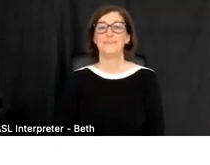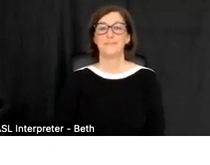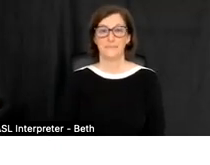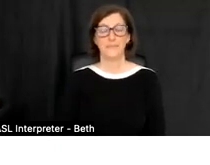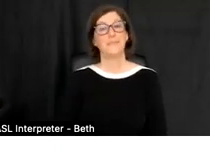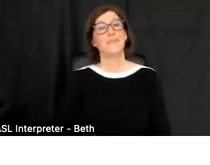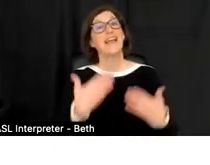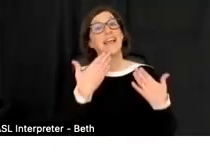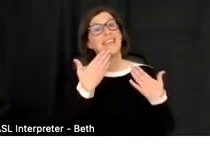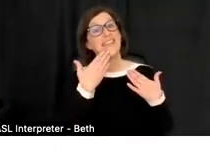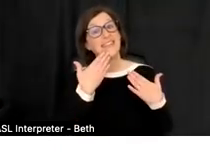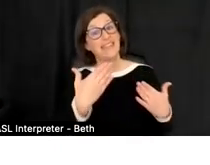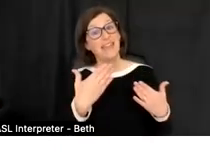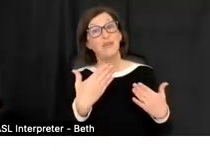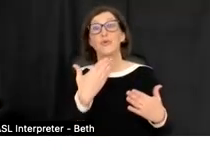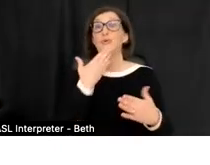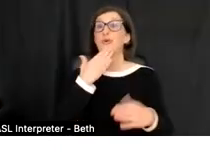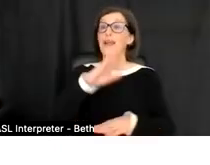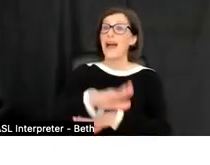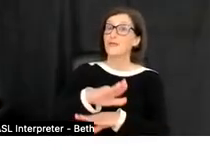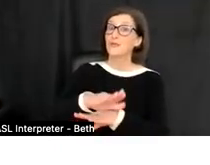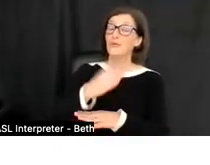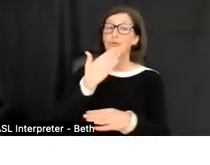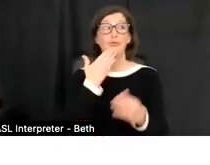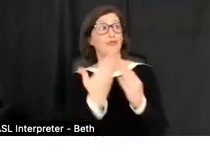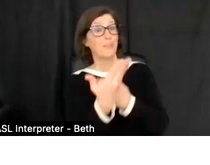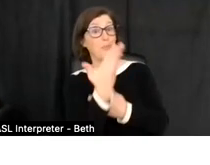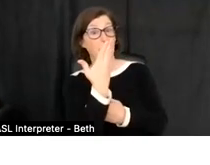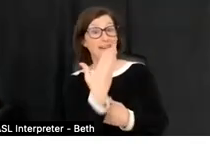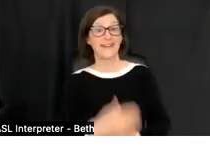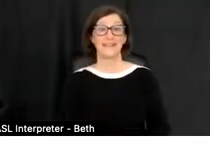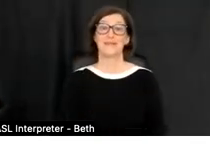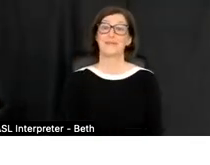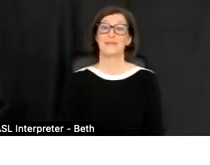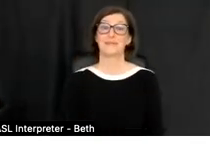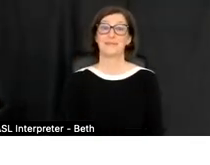Thank you, Lorraine. Good afternoon, good morning.